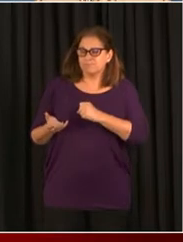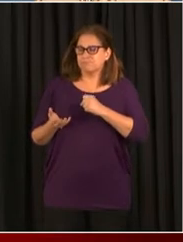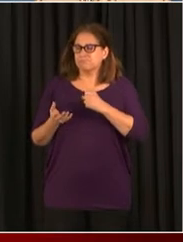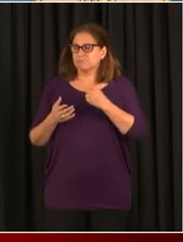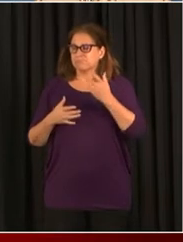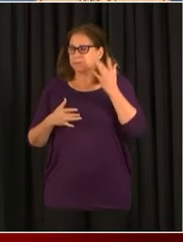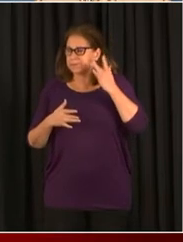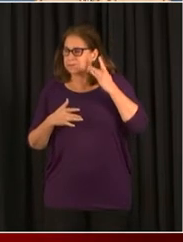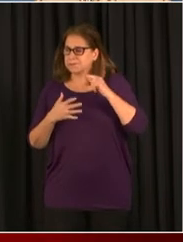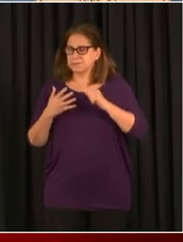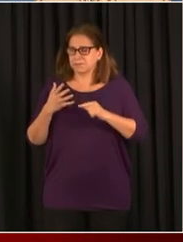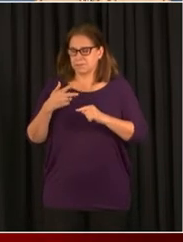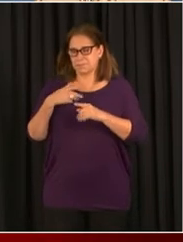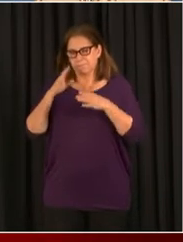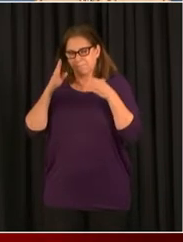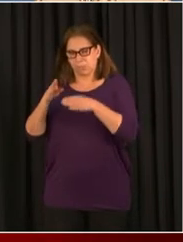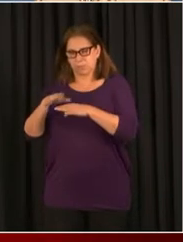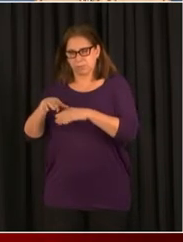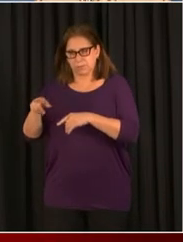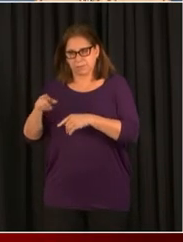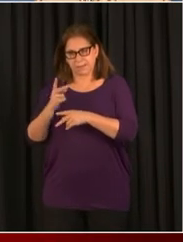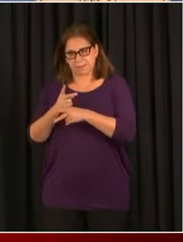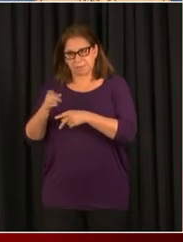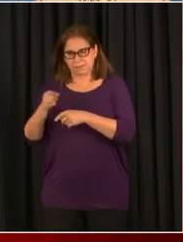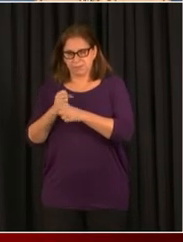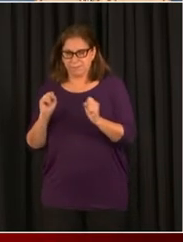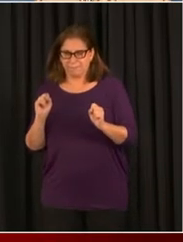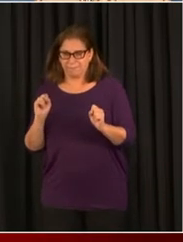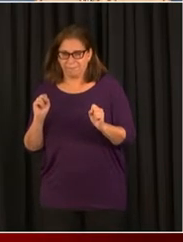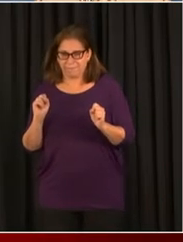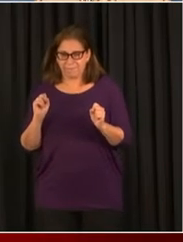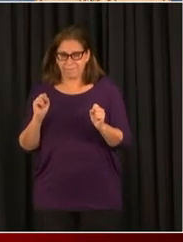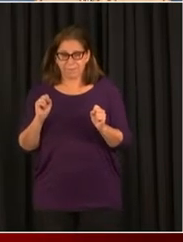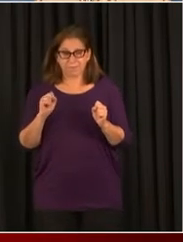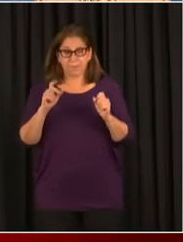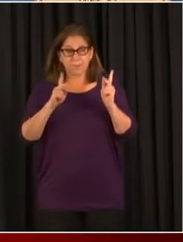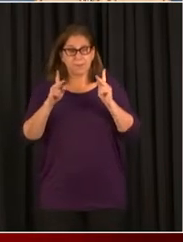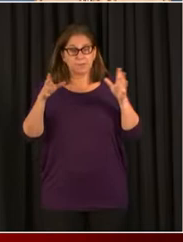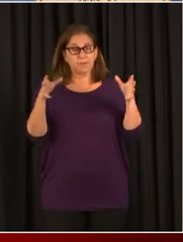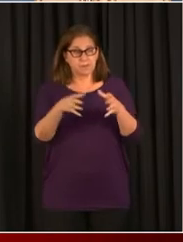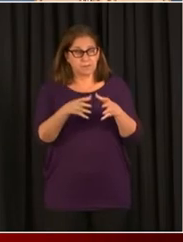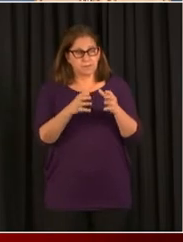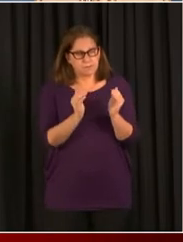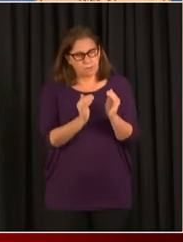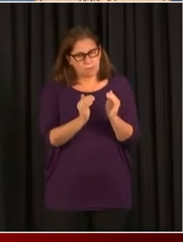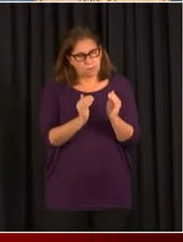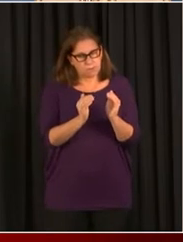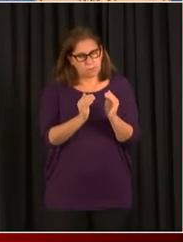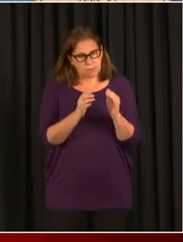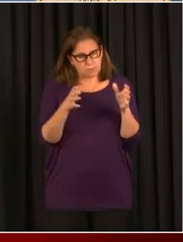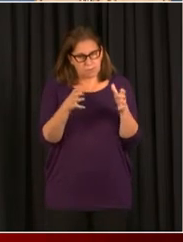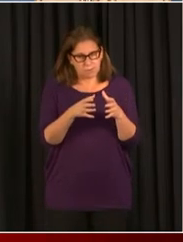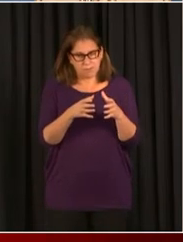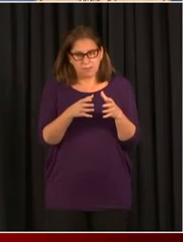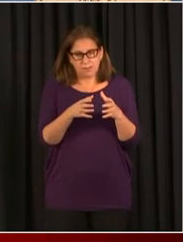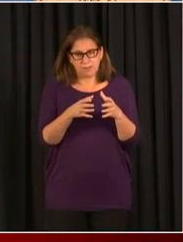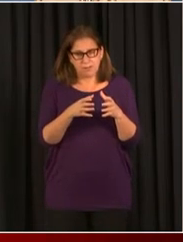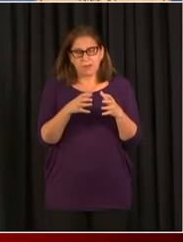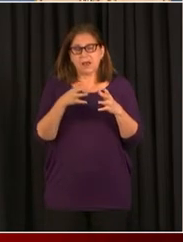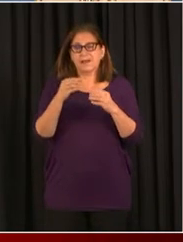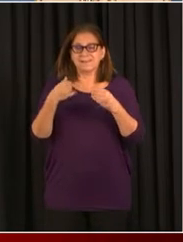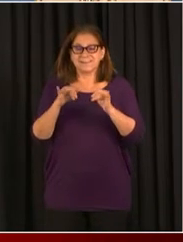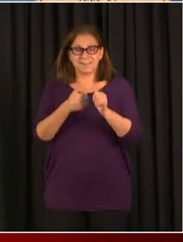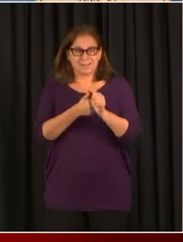and remember to practice social distancing and ensure that everyone wears a mask.